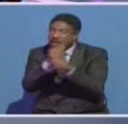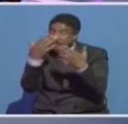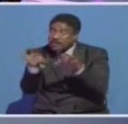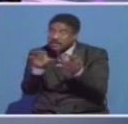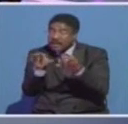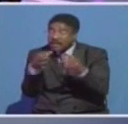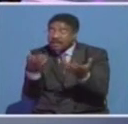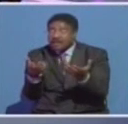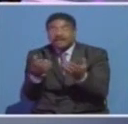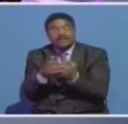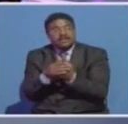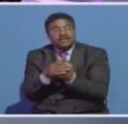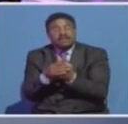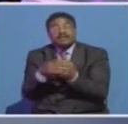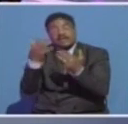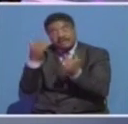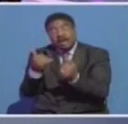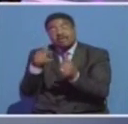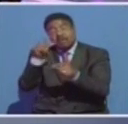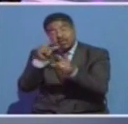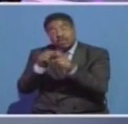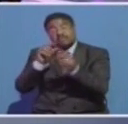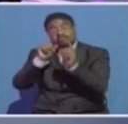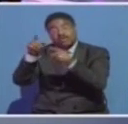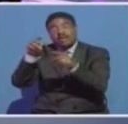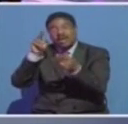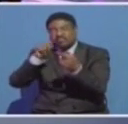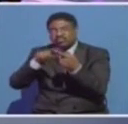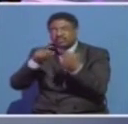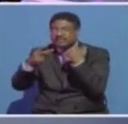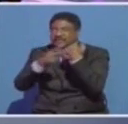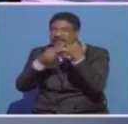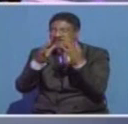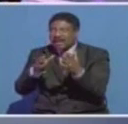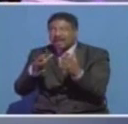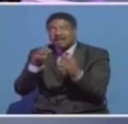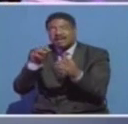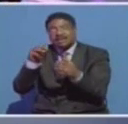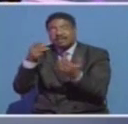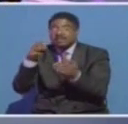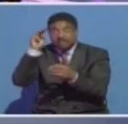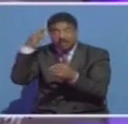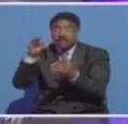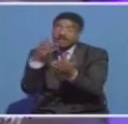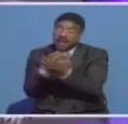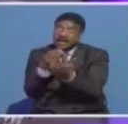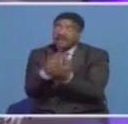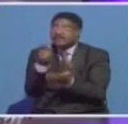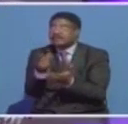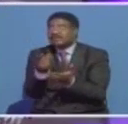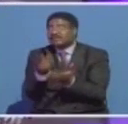just lobbying Treasury or Ministry of Finance to give us the go-ahead. Once that is done,